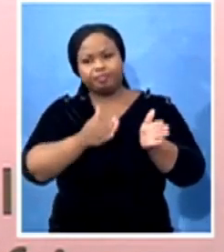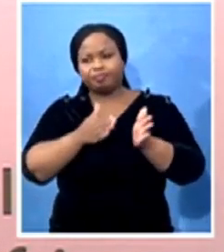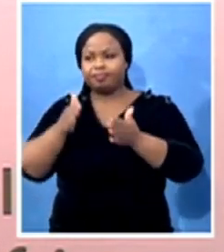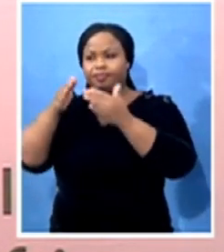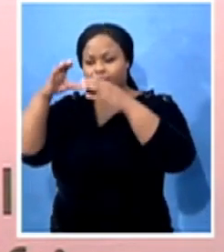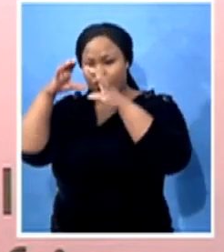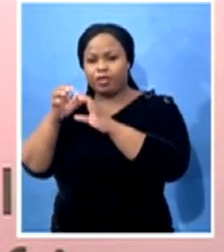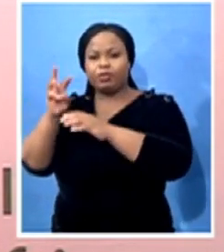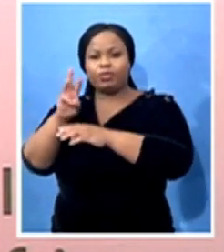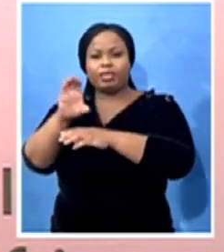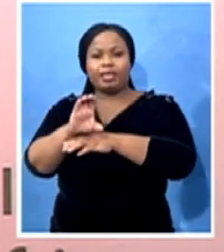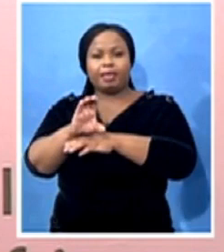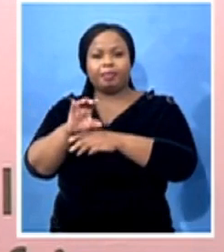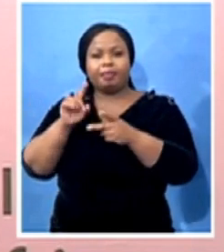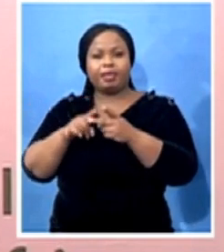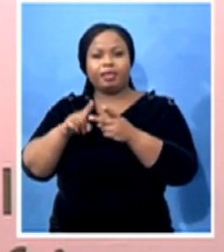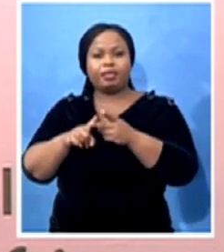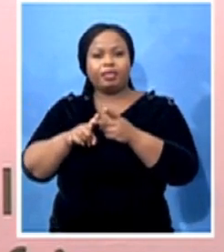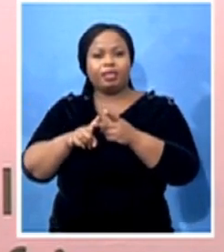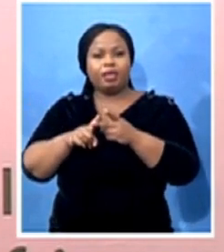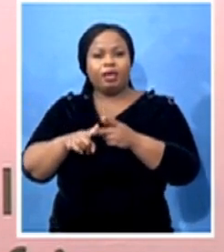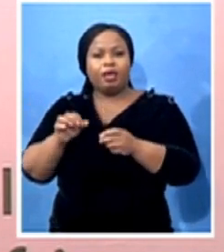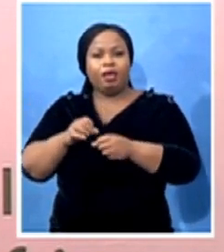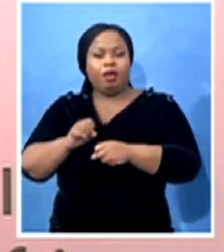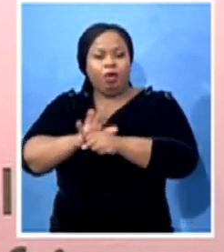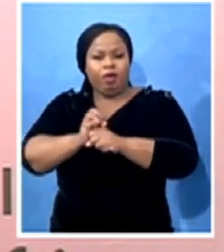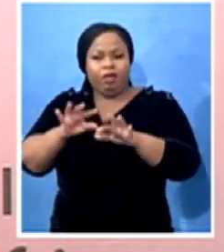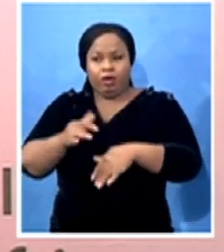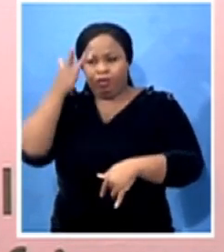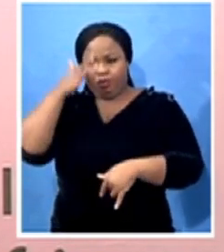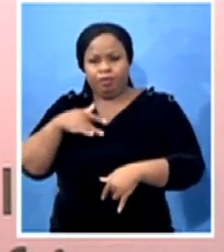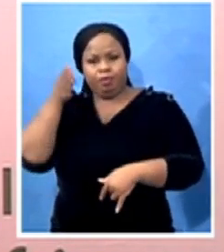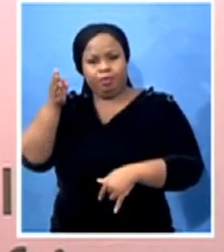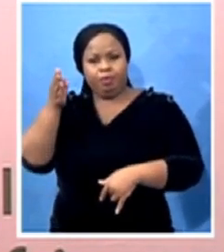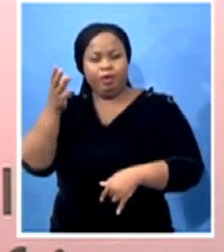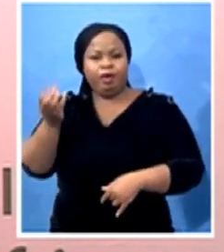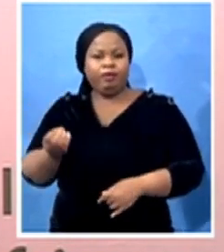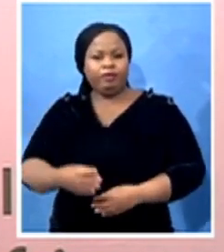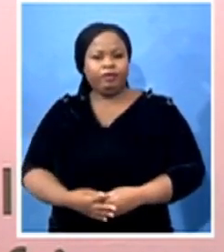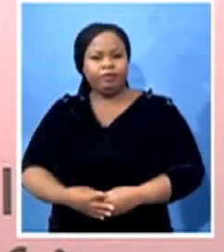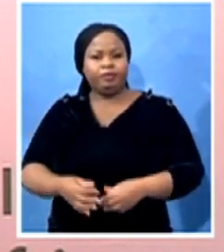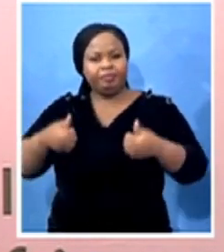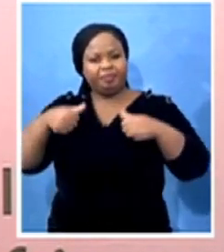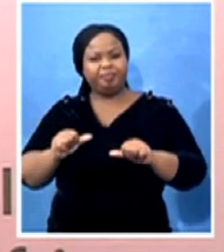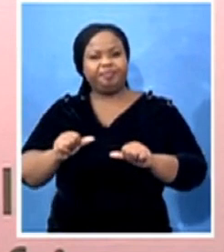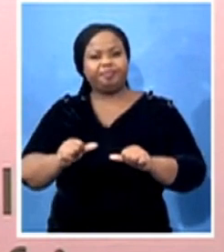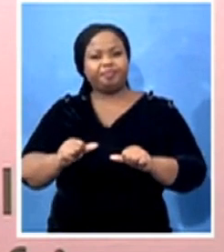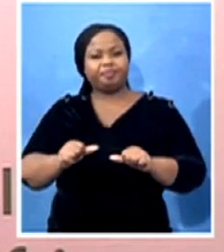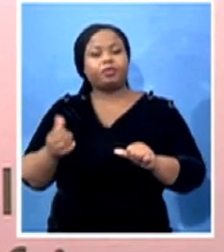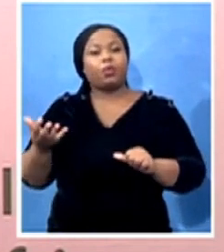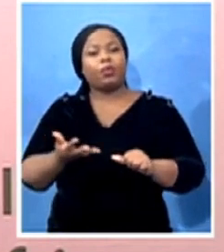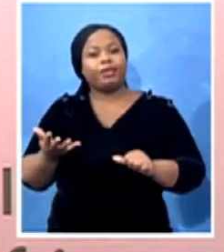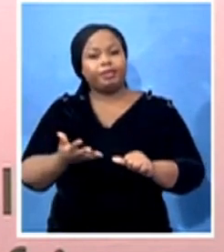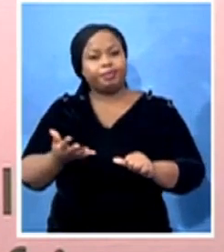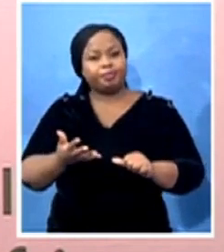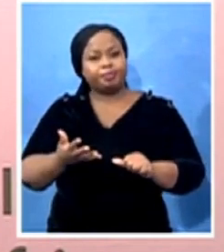the COVID-19 is. Therefore, the next batch that will be coming, let me make a public